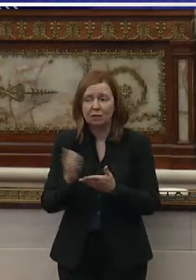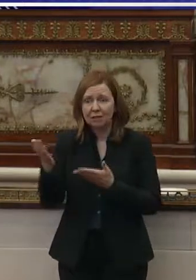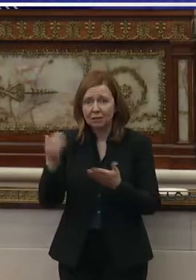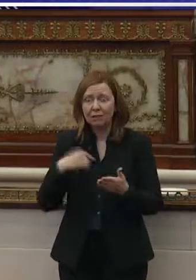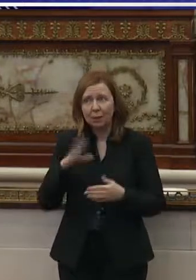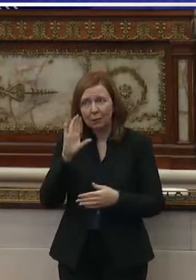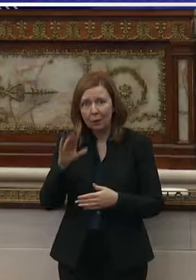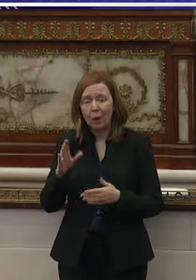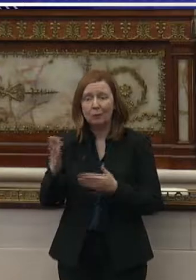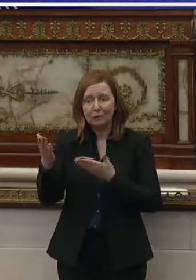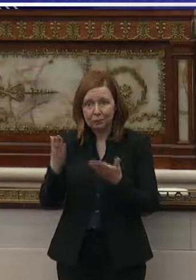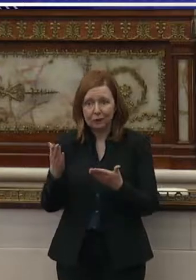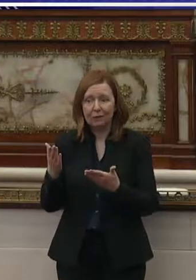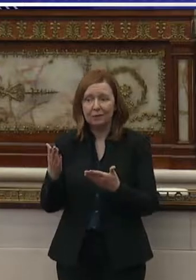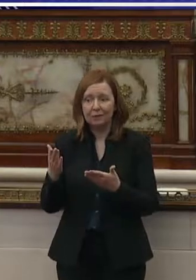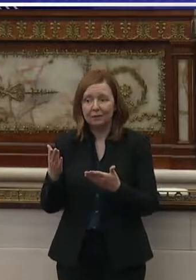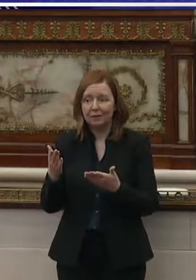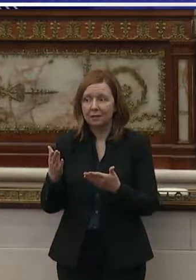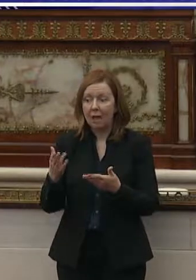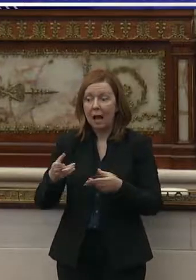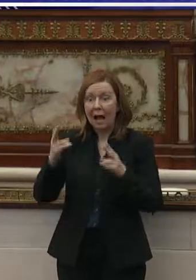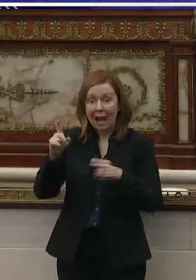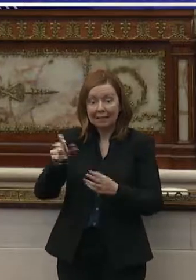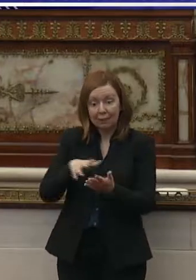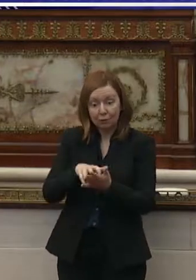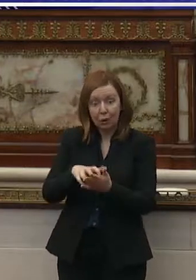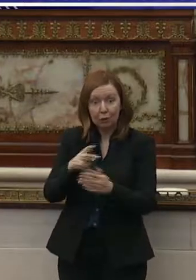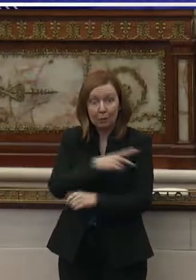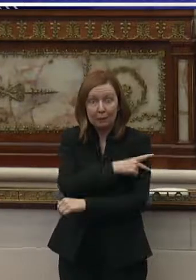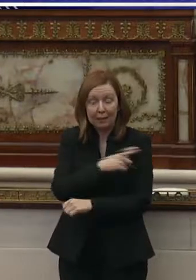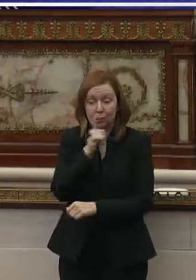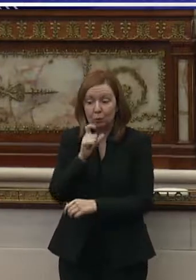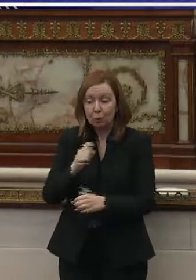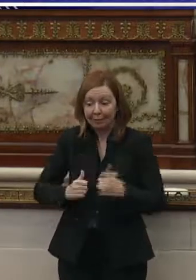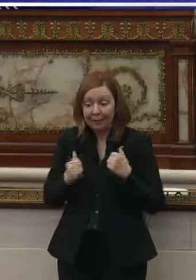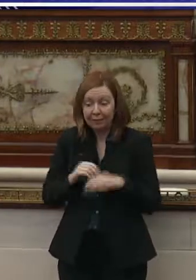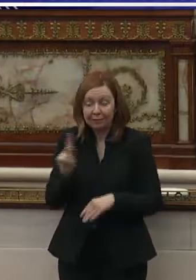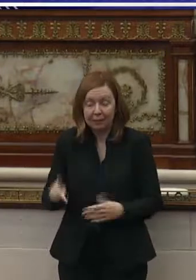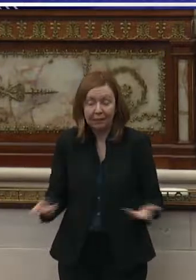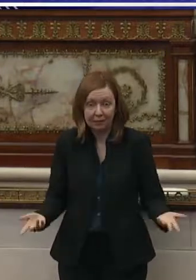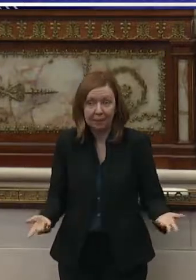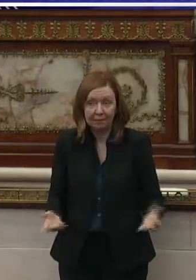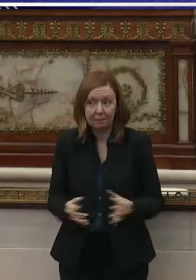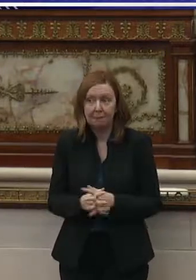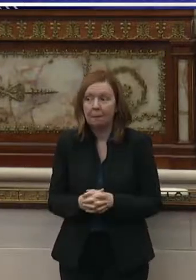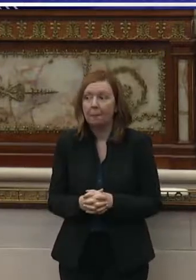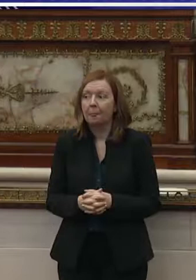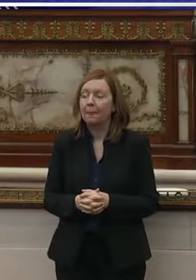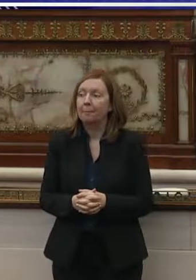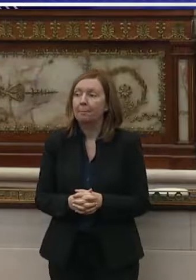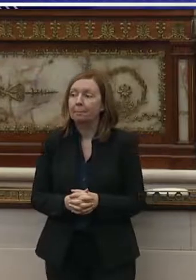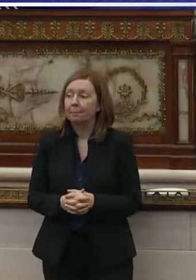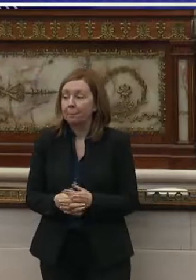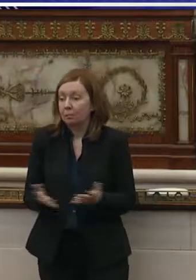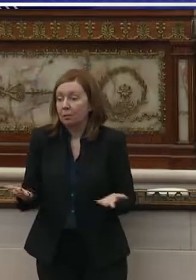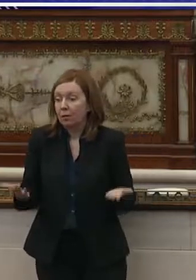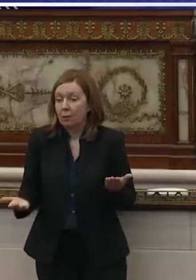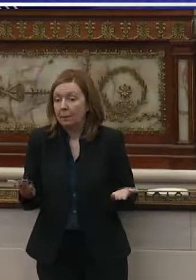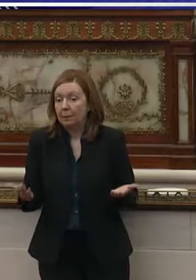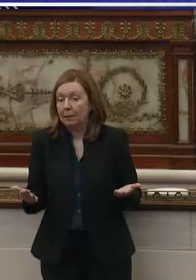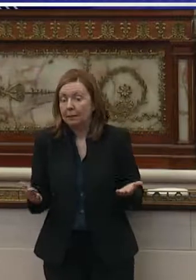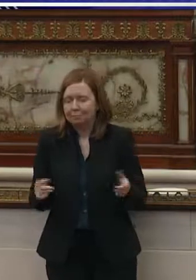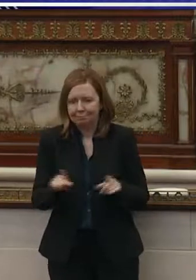we know serve high needs, vulnerable patients who are living in Philadelphia are, perhaps